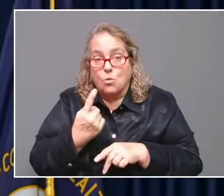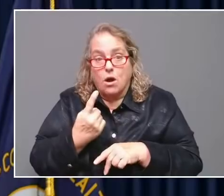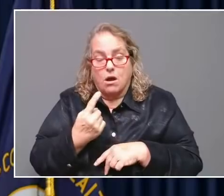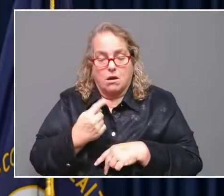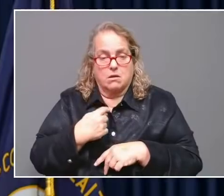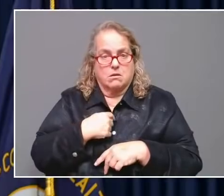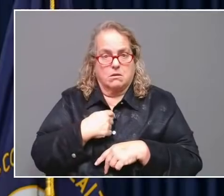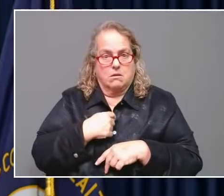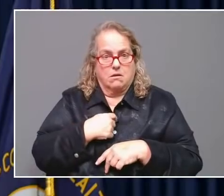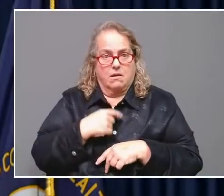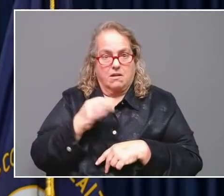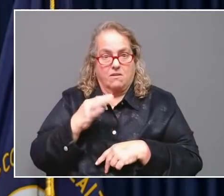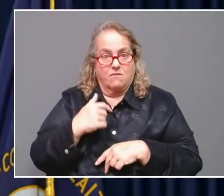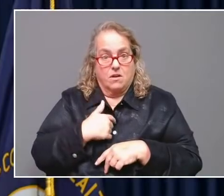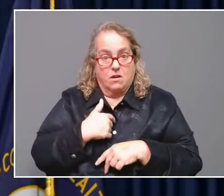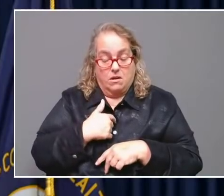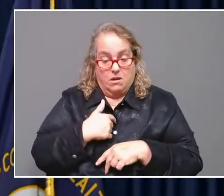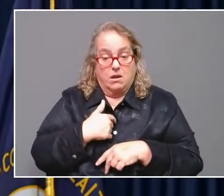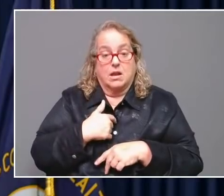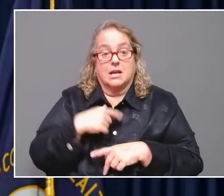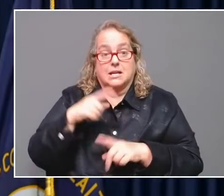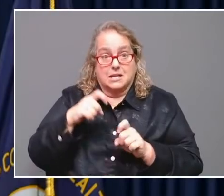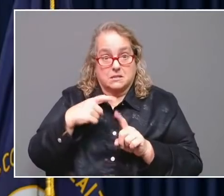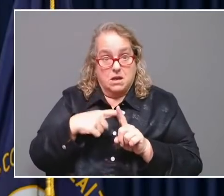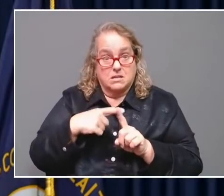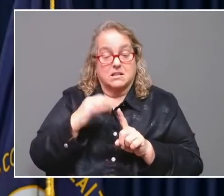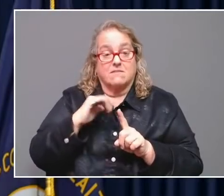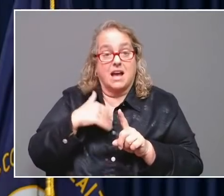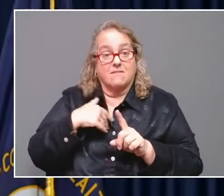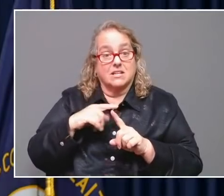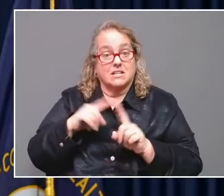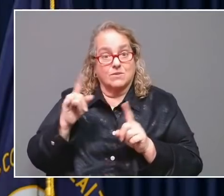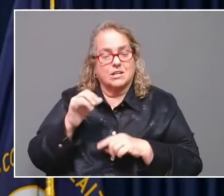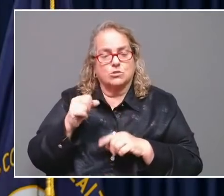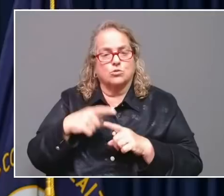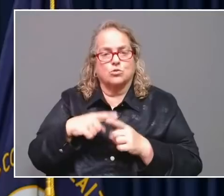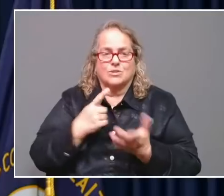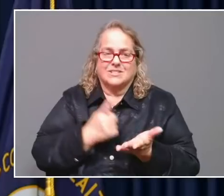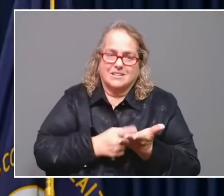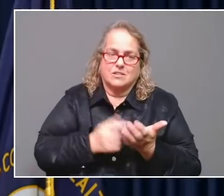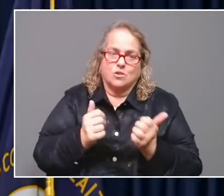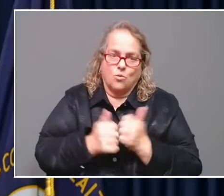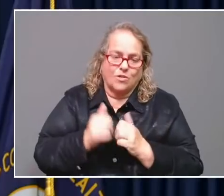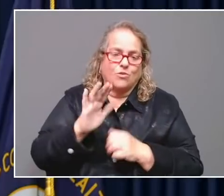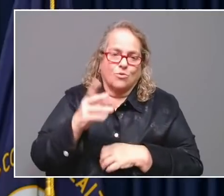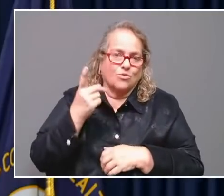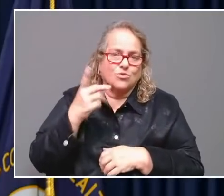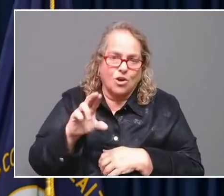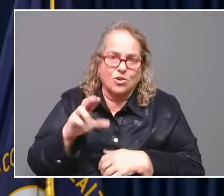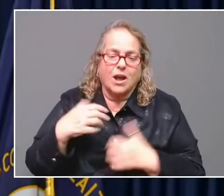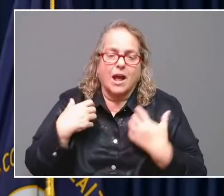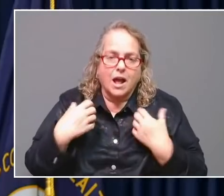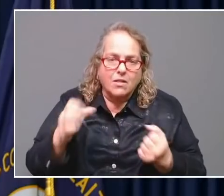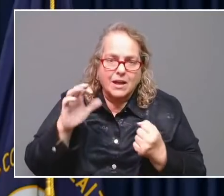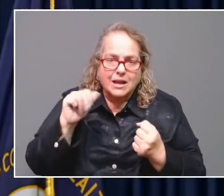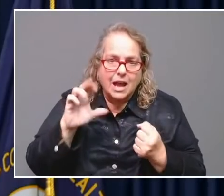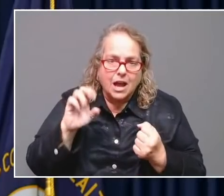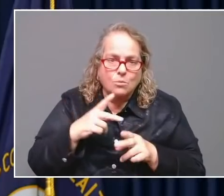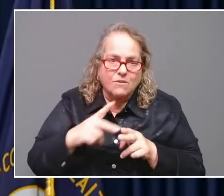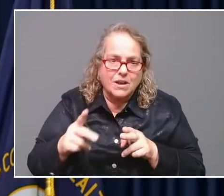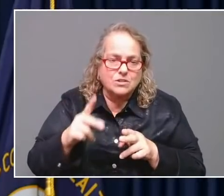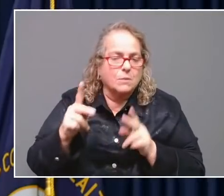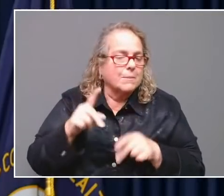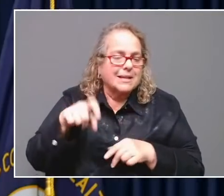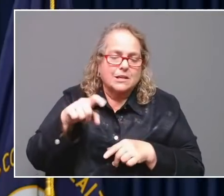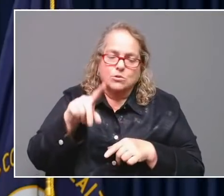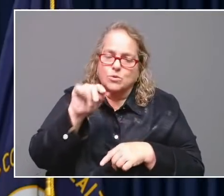you've overall tested positive, if you have a variant, is to talk to that healthcare professional. And we need people to do that,